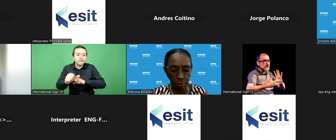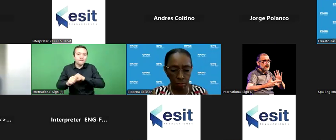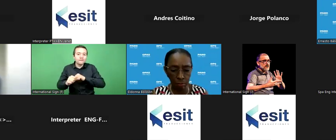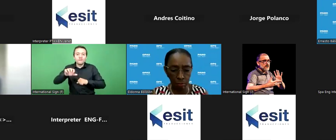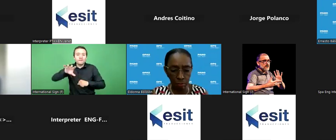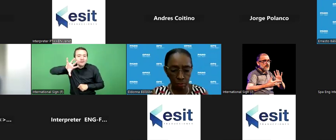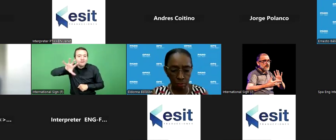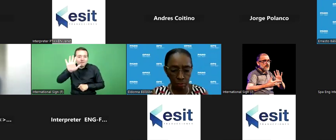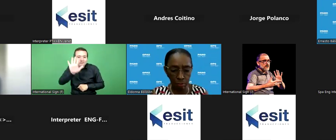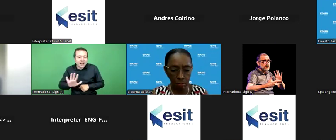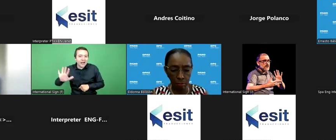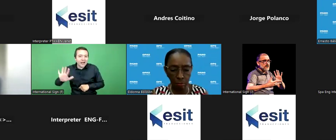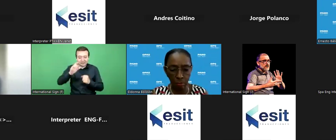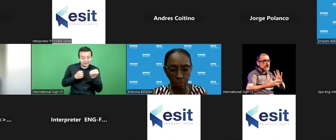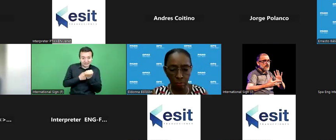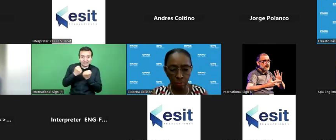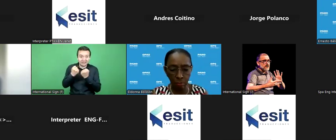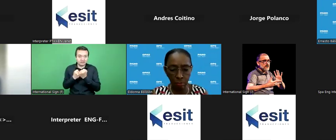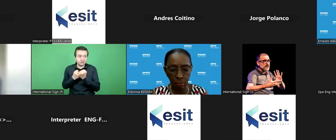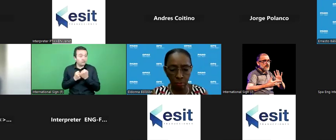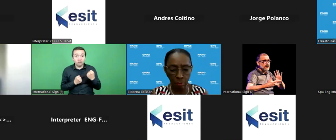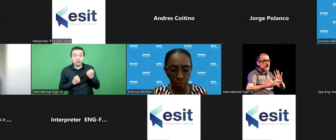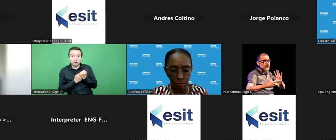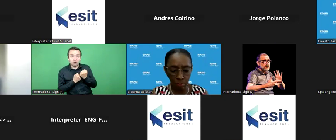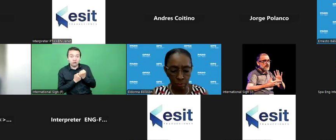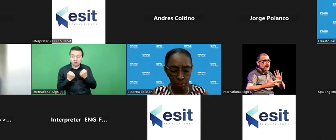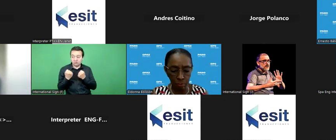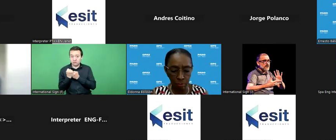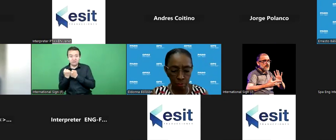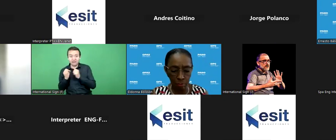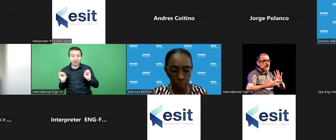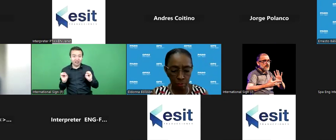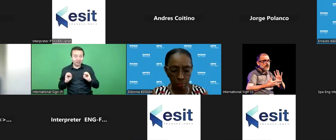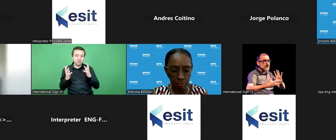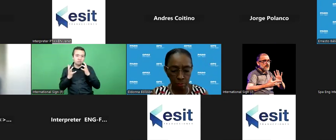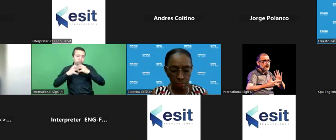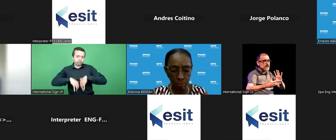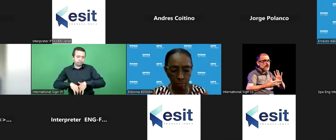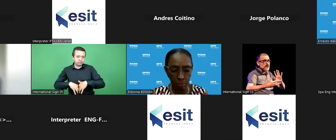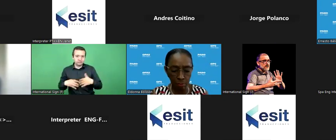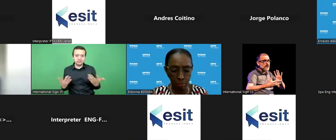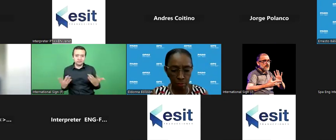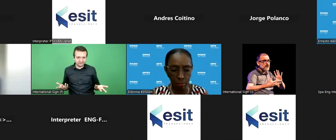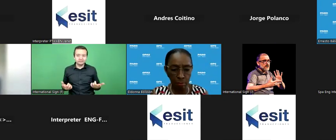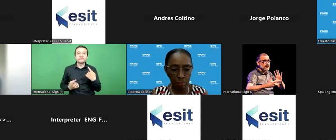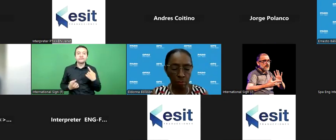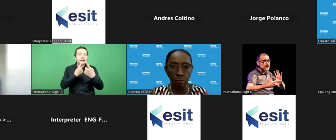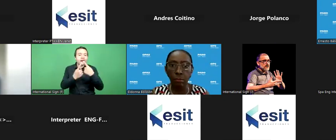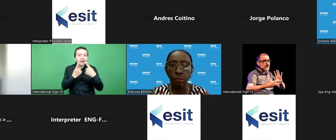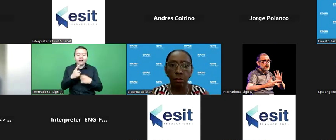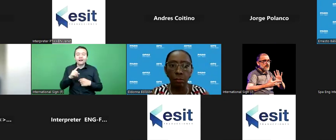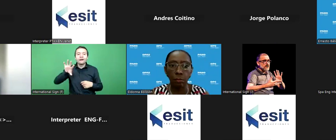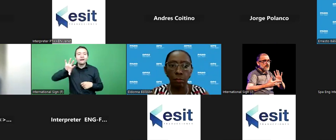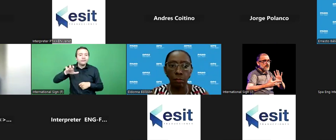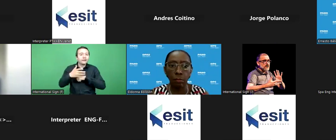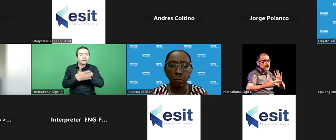of national dialogue to actually explore different avenues. Now,